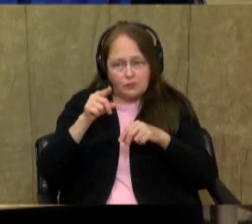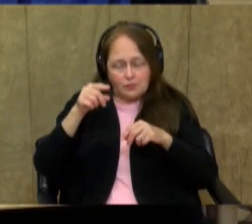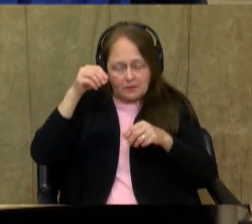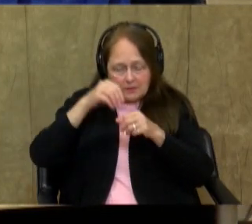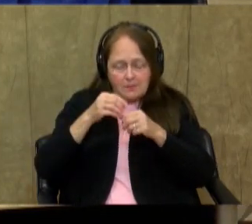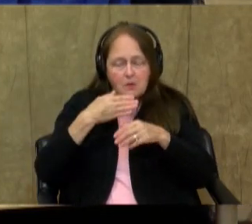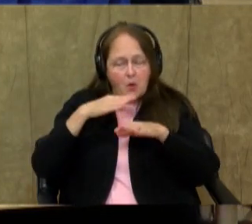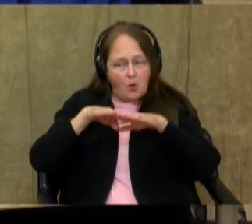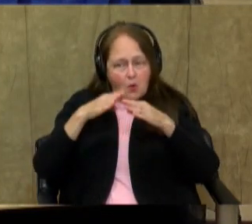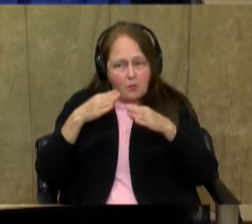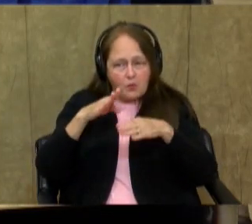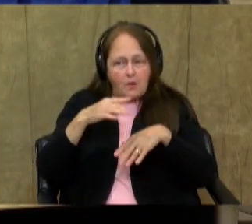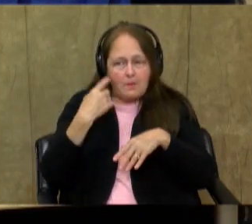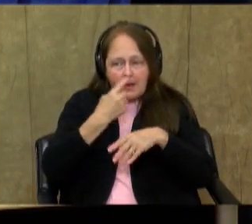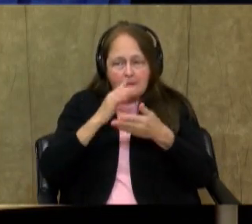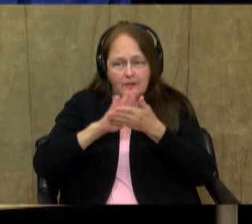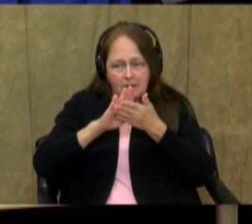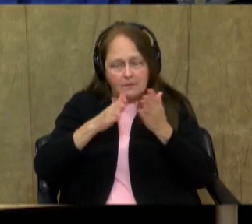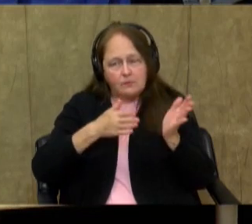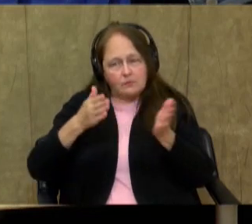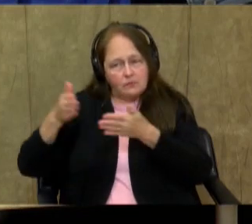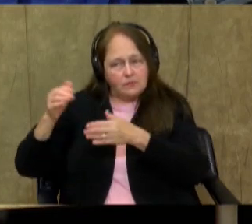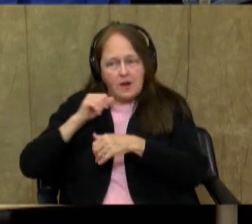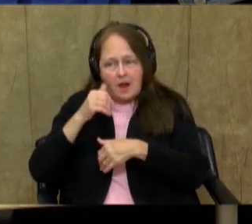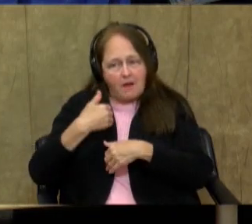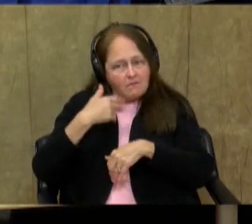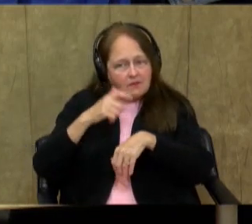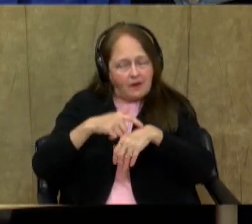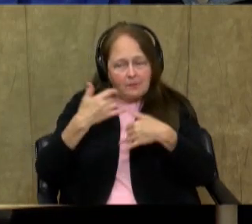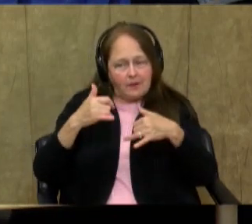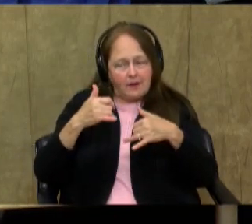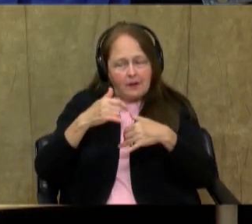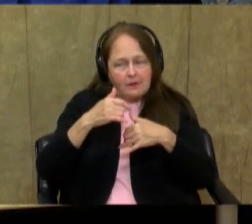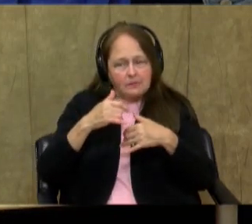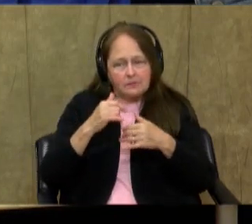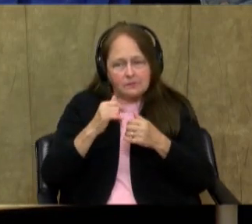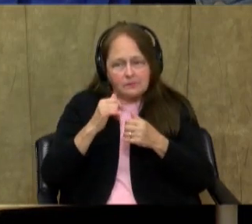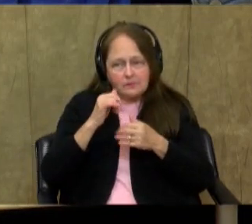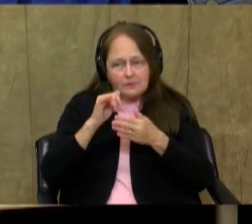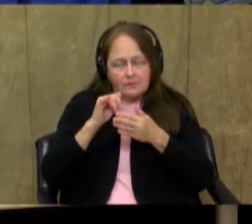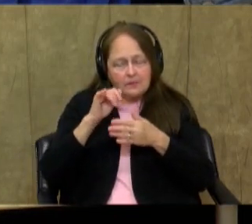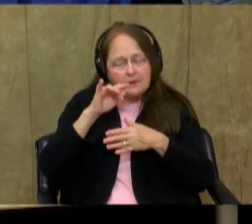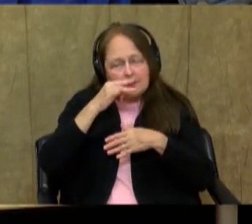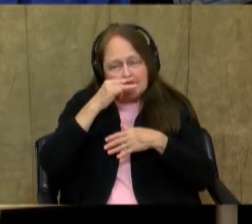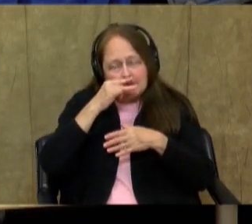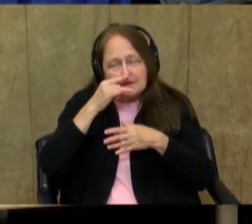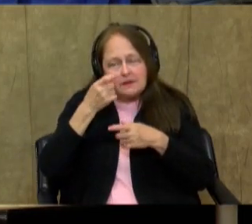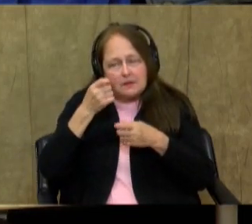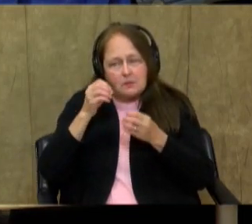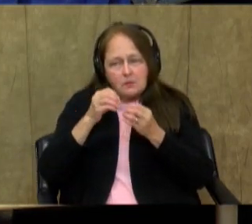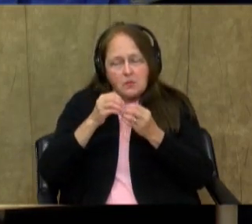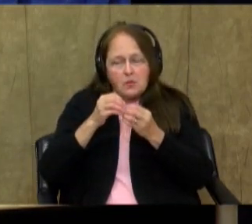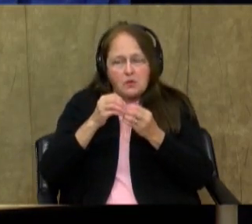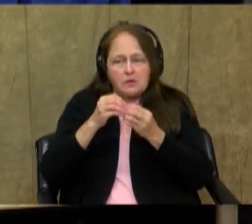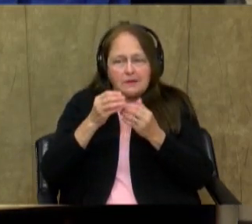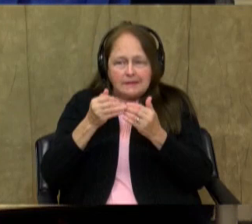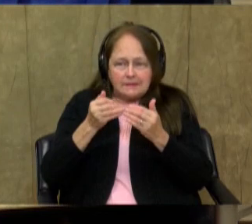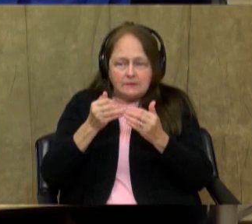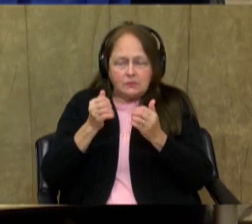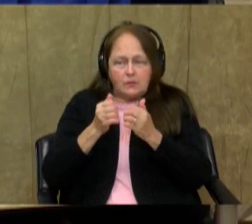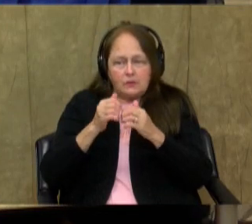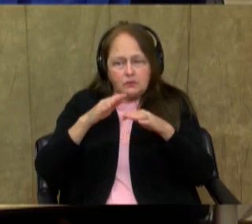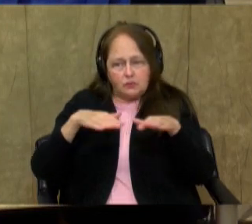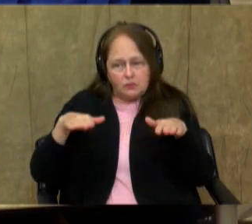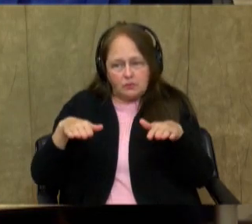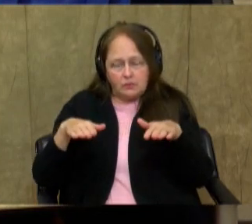there, you better open your mouth, get it clean, move on. We don't have time to play around. Kids, a little more lenient. So she's definitely